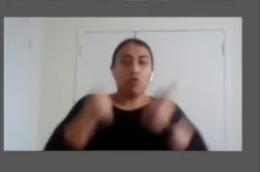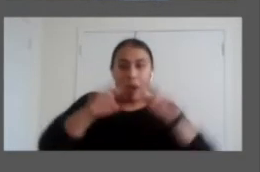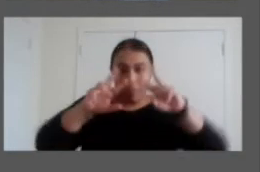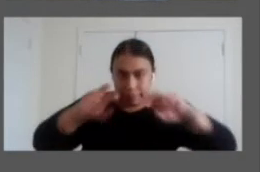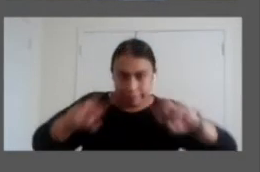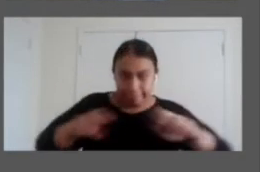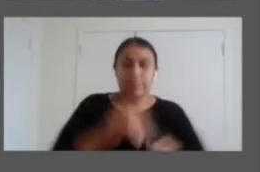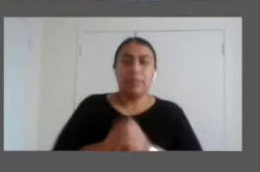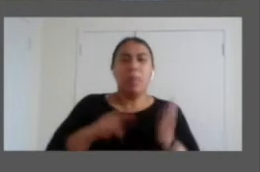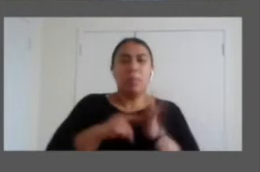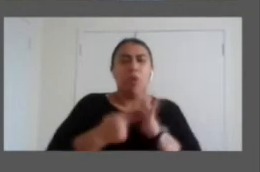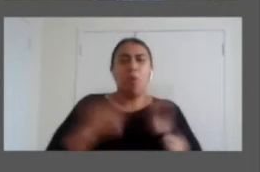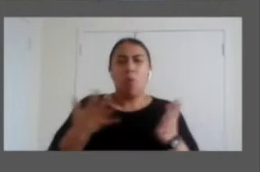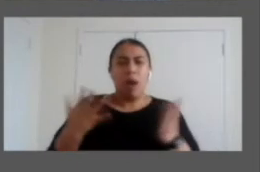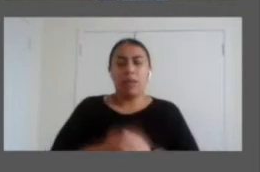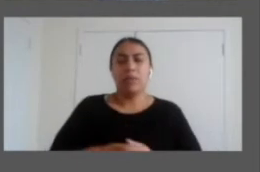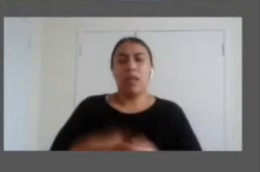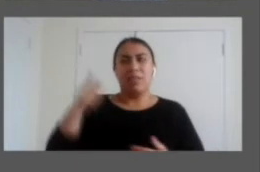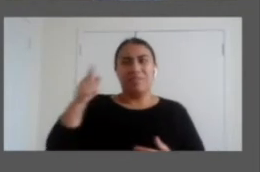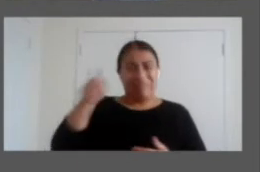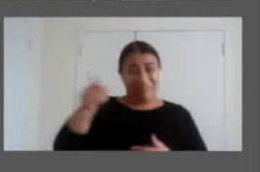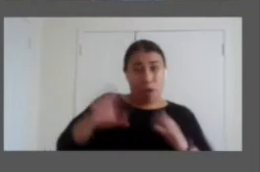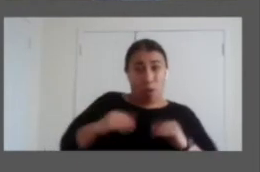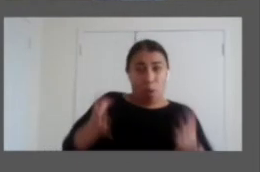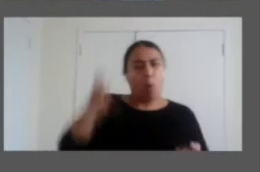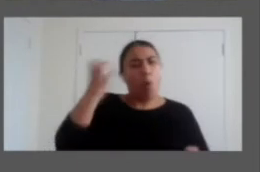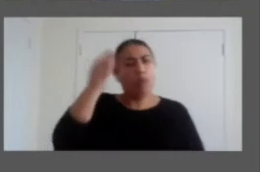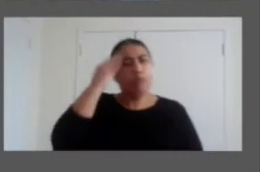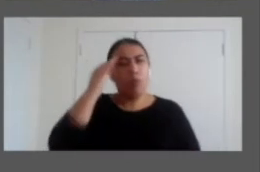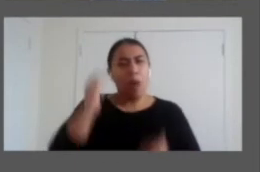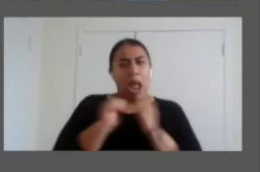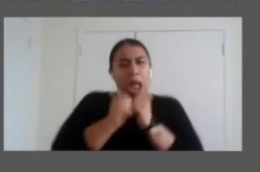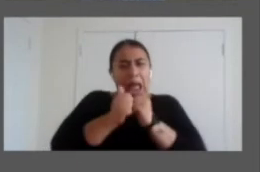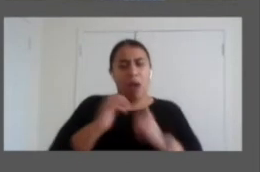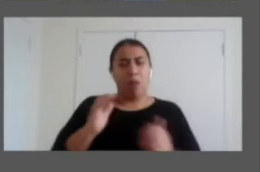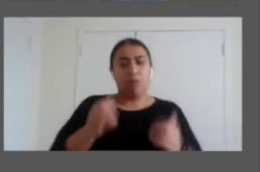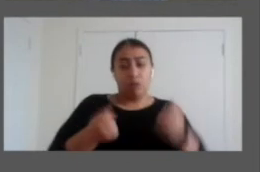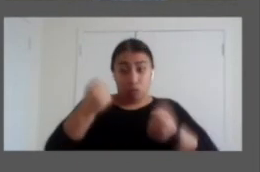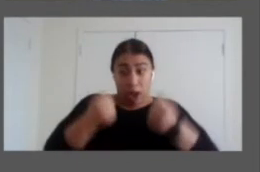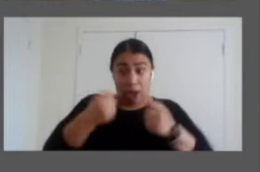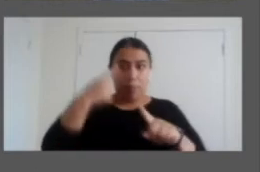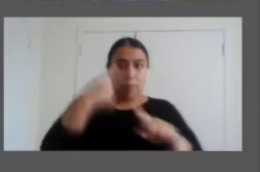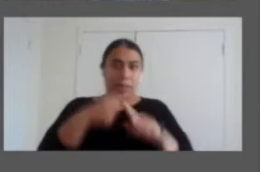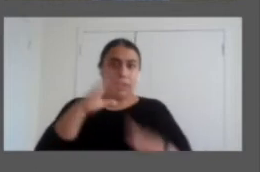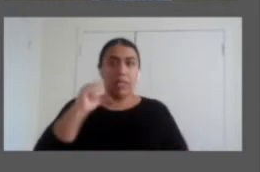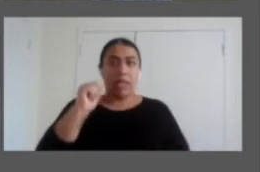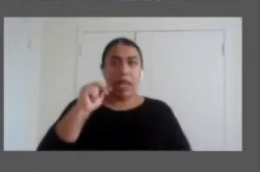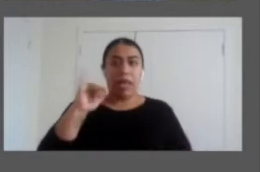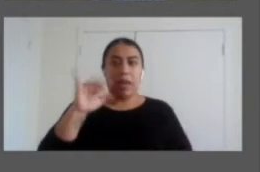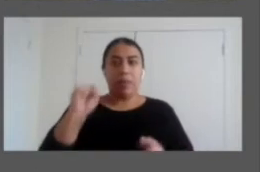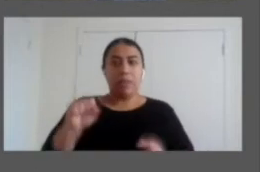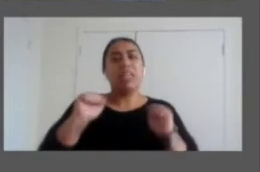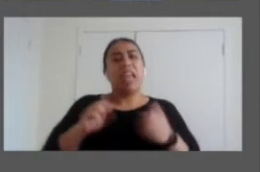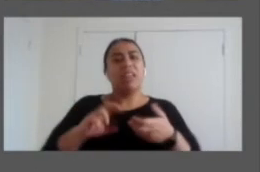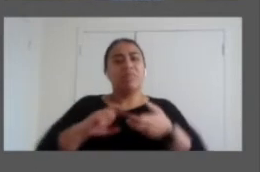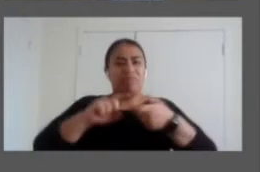cannabis-related impairment at roadside. The study is still ongoing at the time of this video. Community engagement and